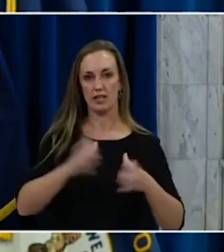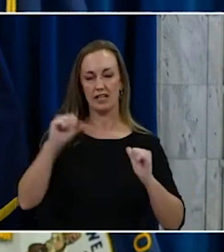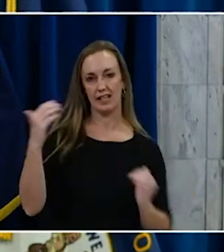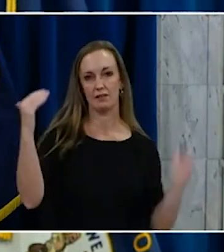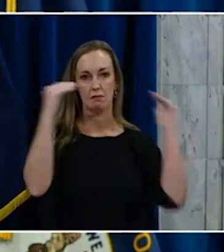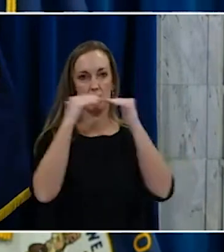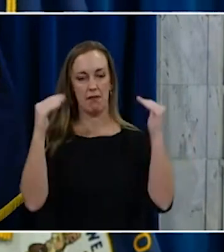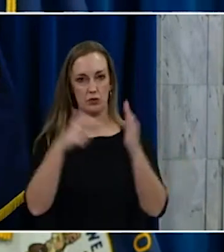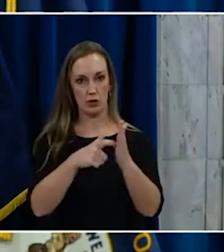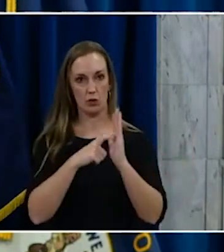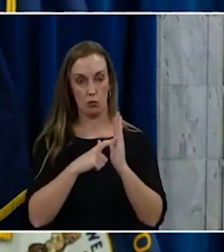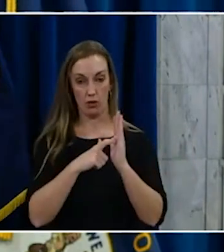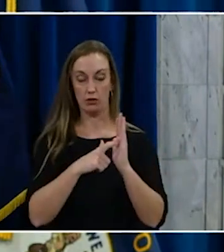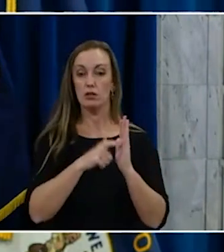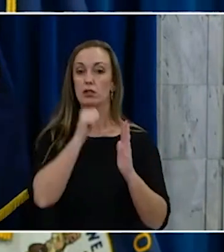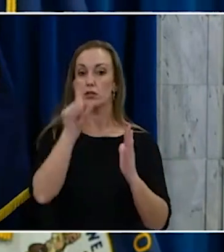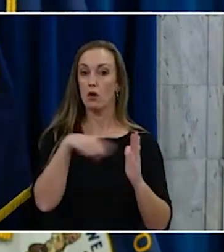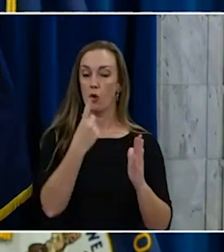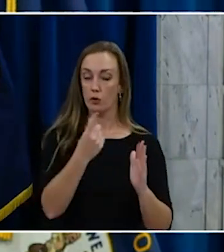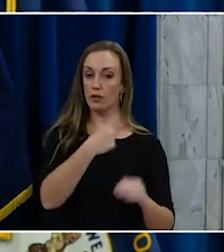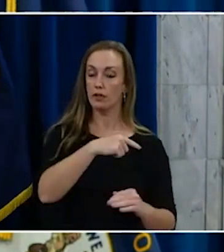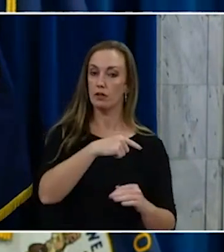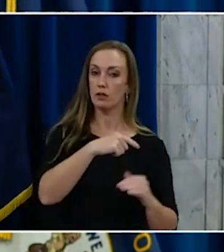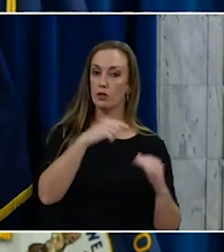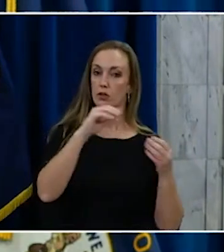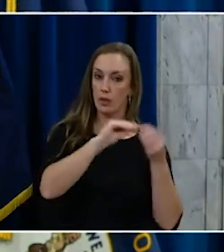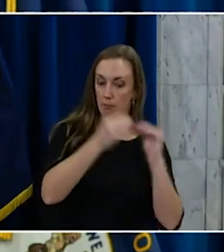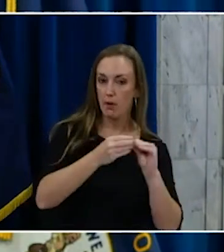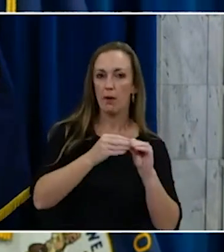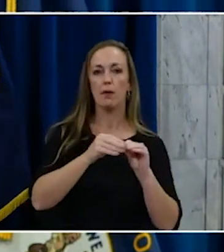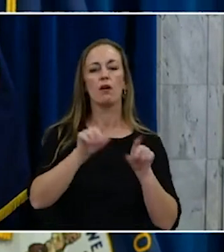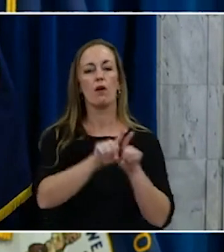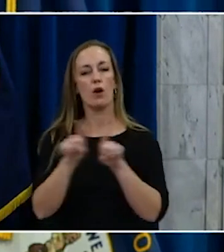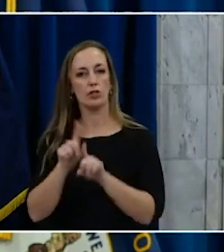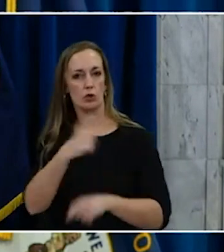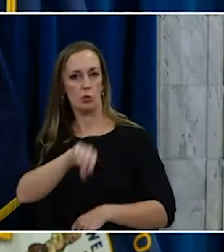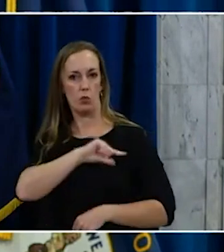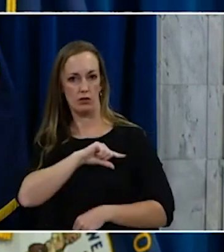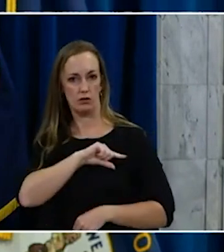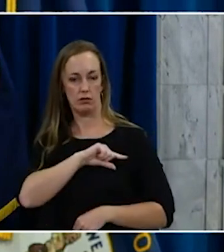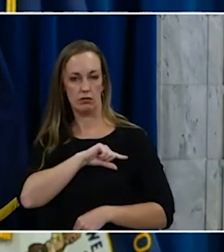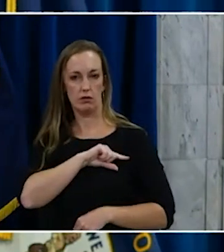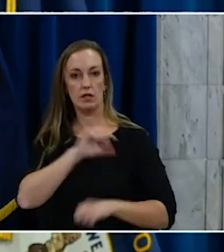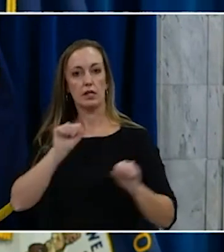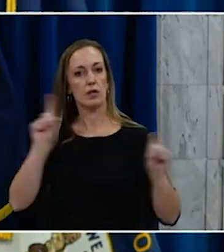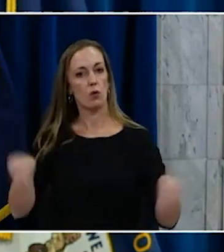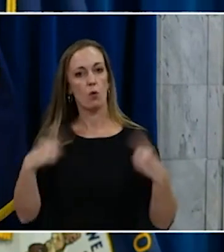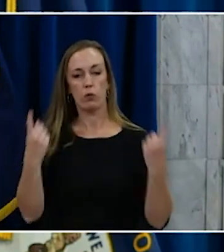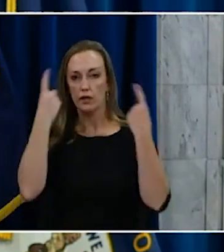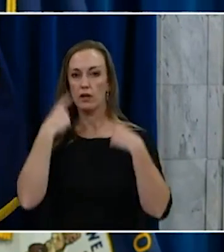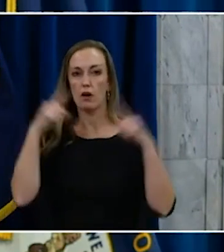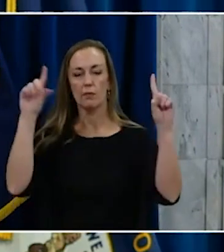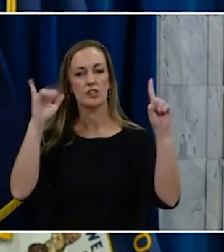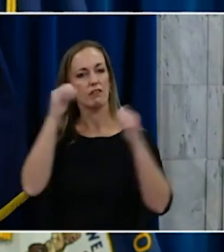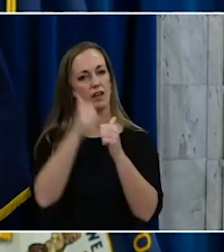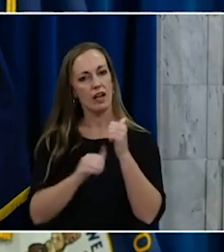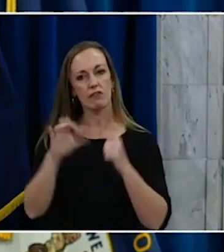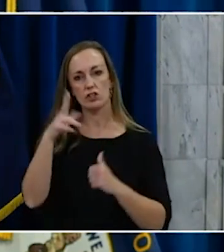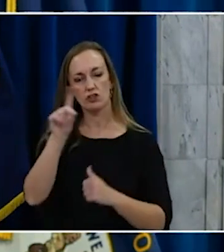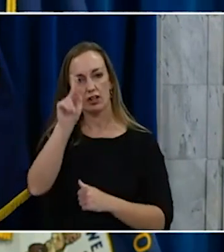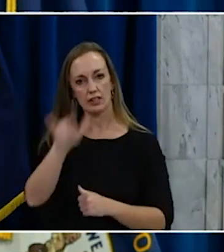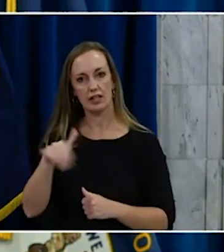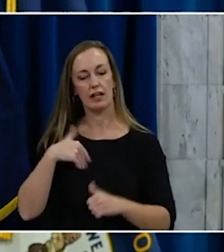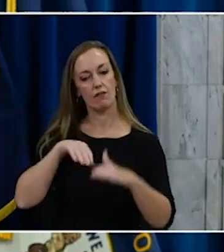them in quantity and quality. We can only accomplish this if every child in Kentucky has access